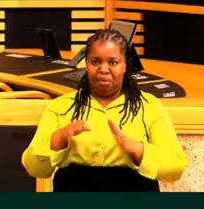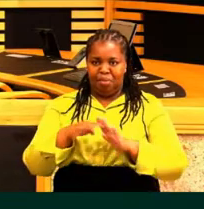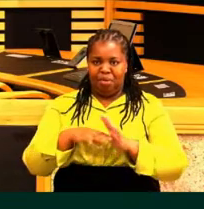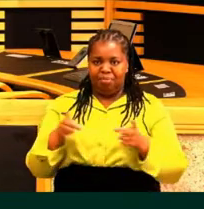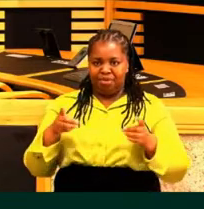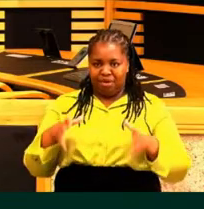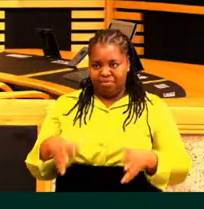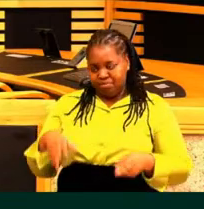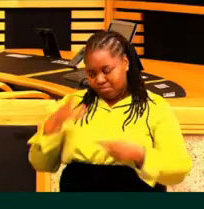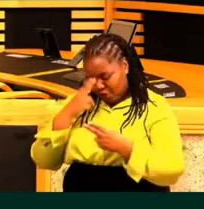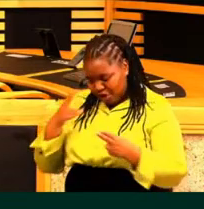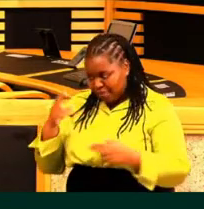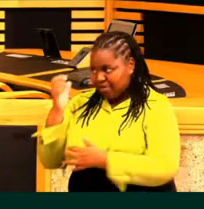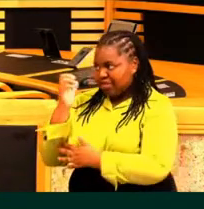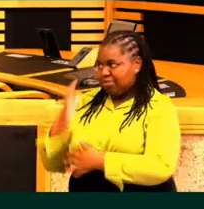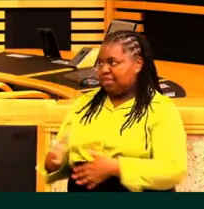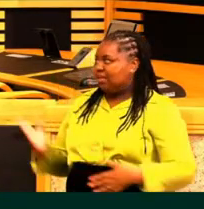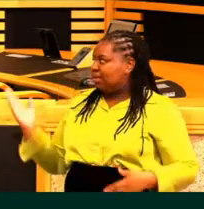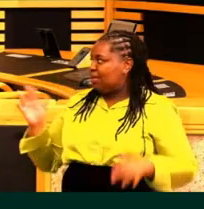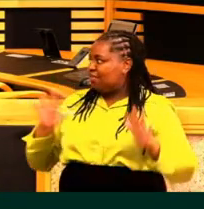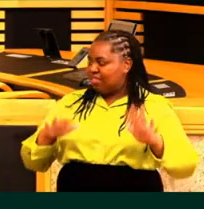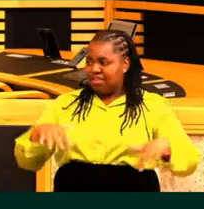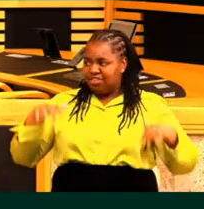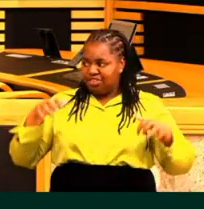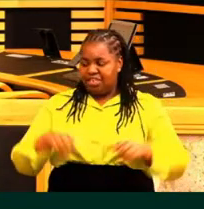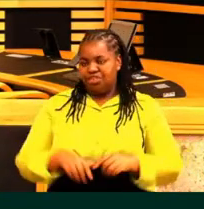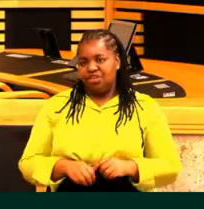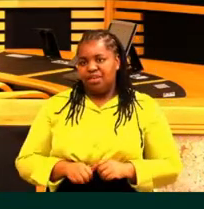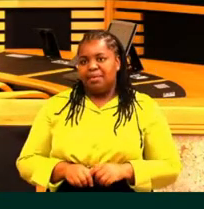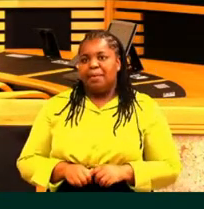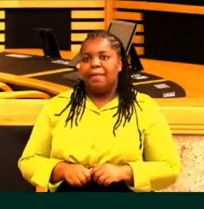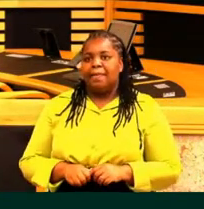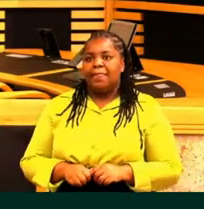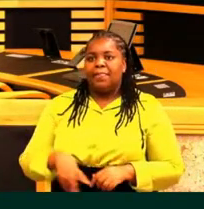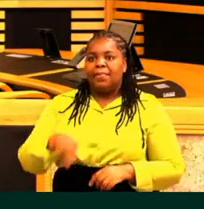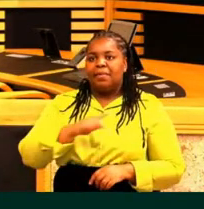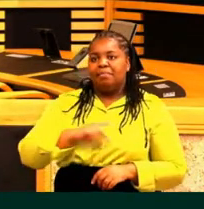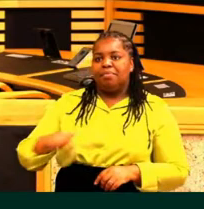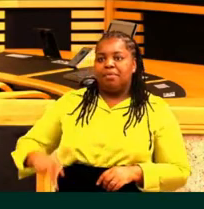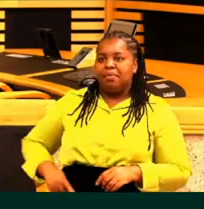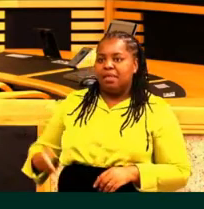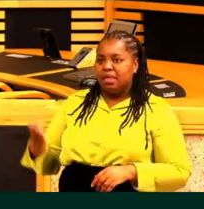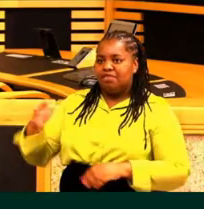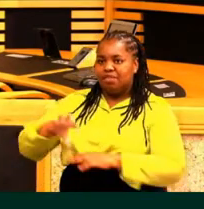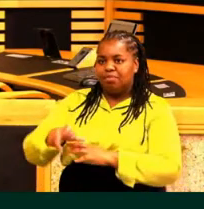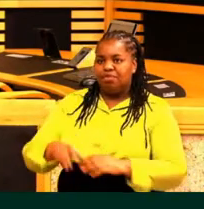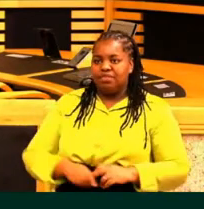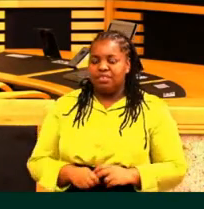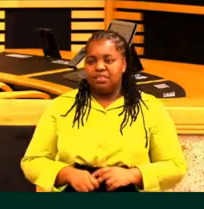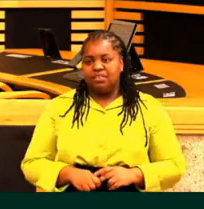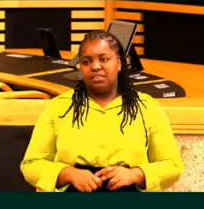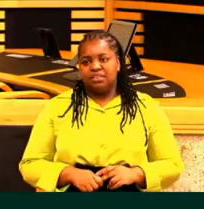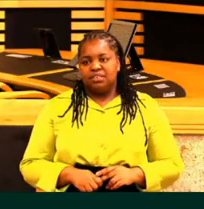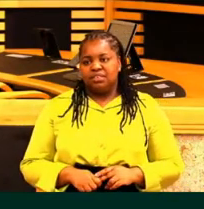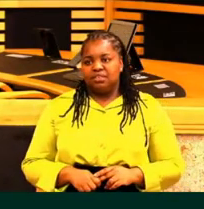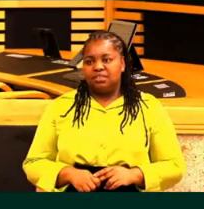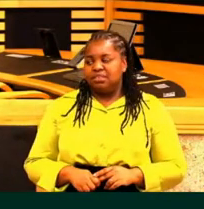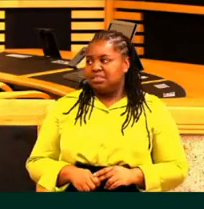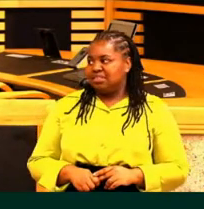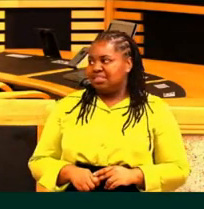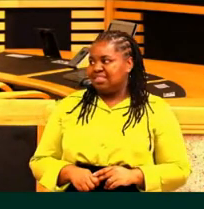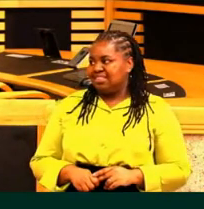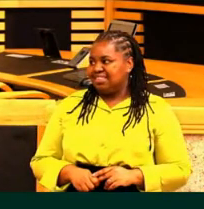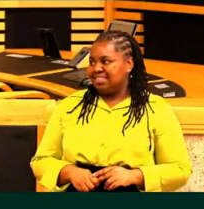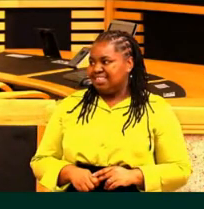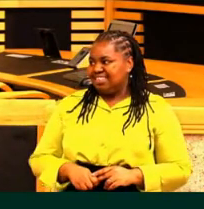The Honorable speaker of the legislature the premiere of The Province Soweto